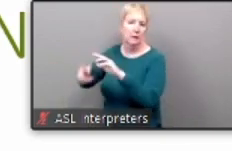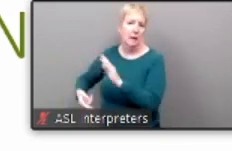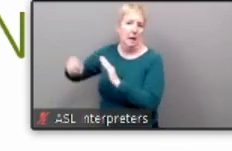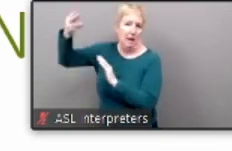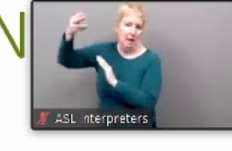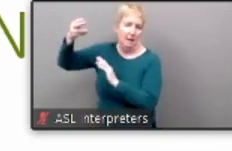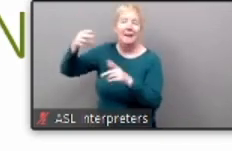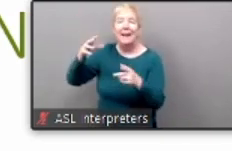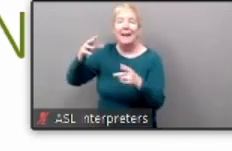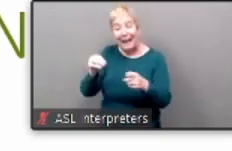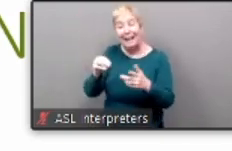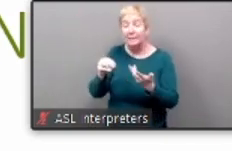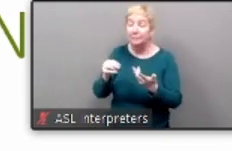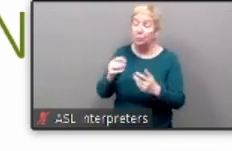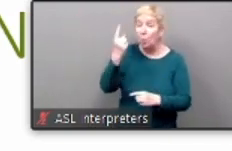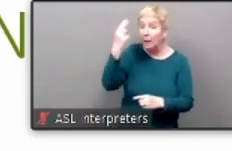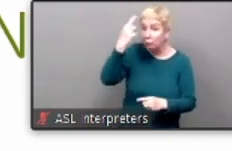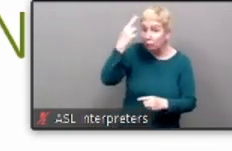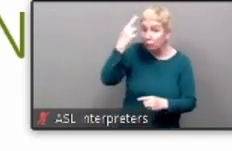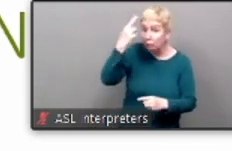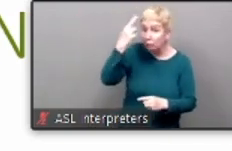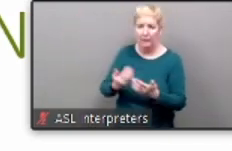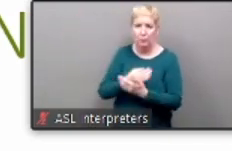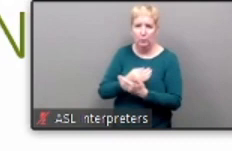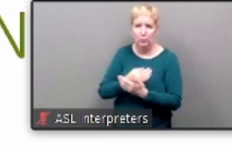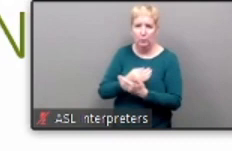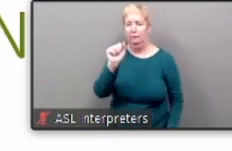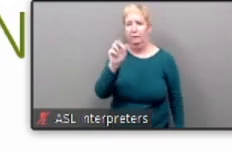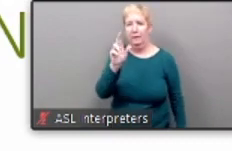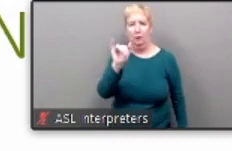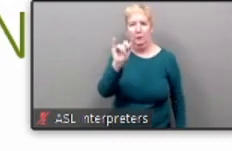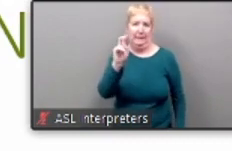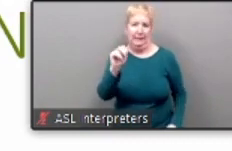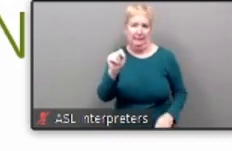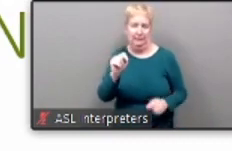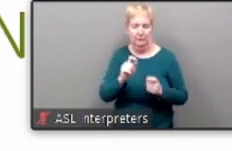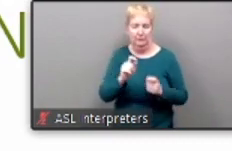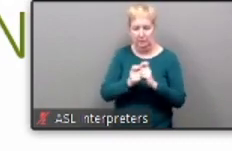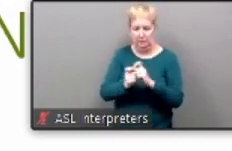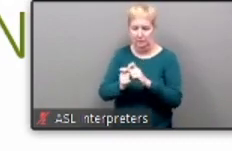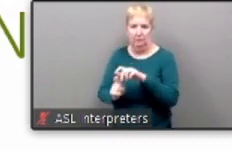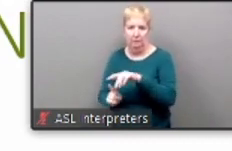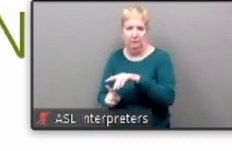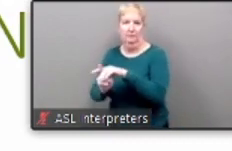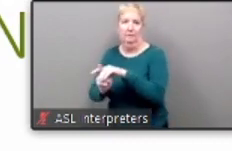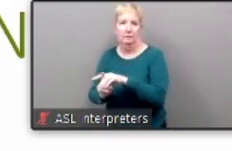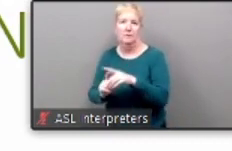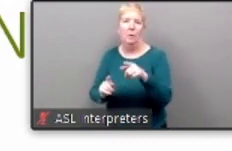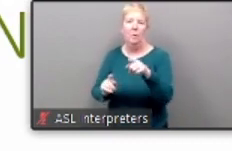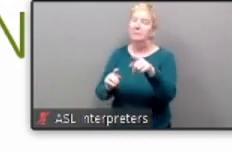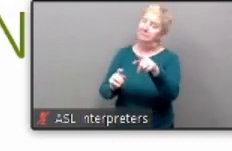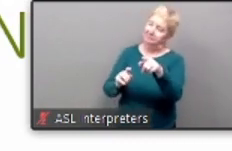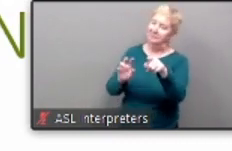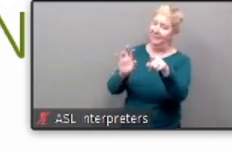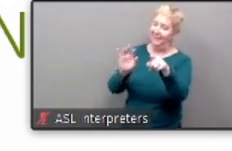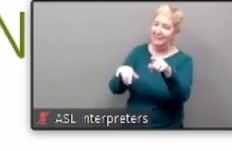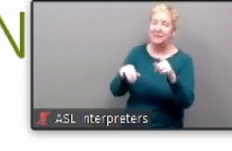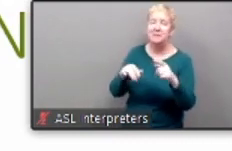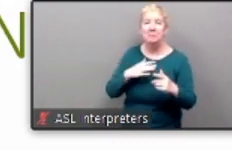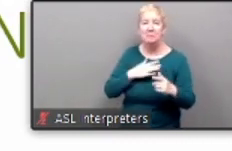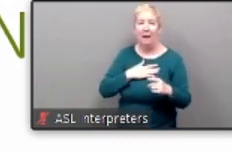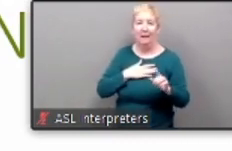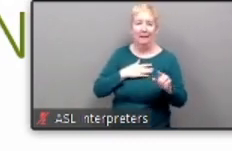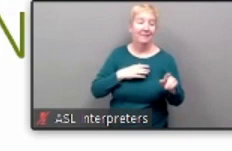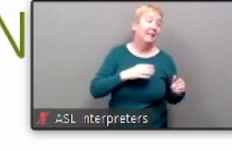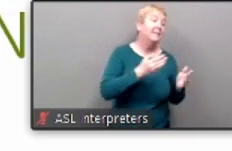that we're seeing here in New Mexico. So Alex, next slide. Yes, this is the summer for